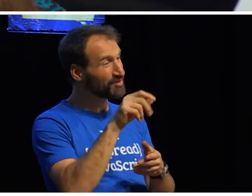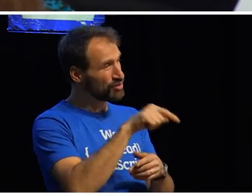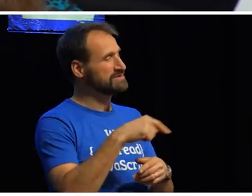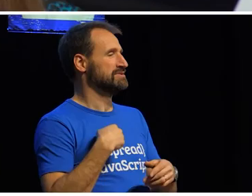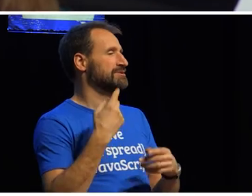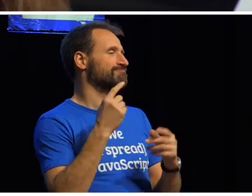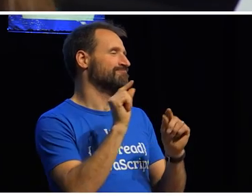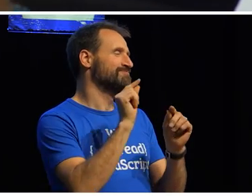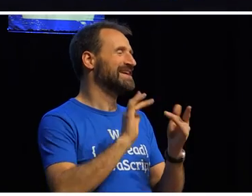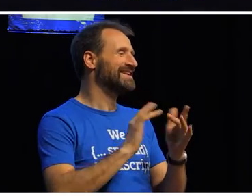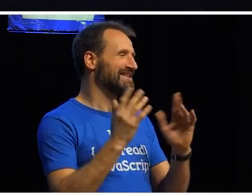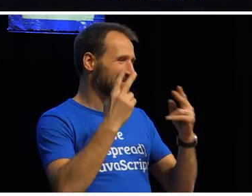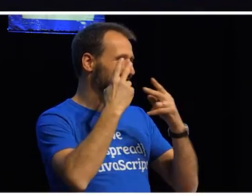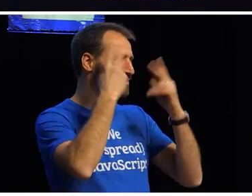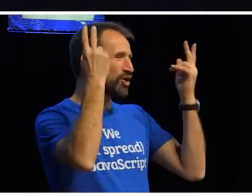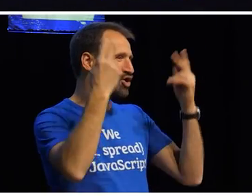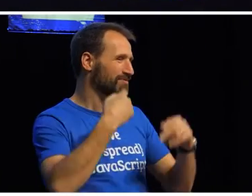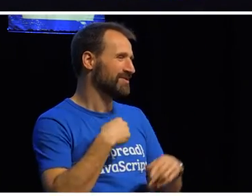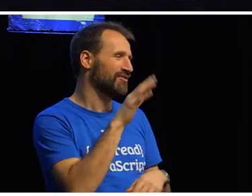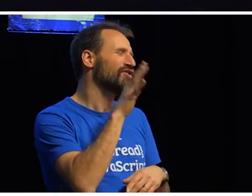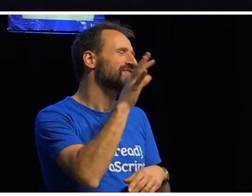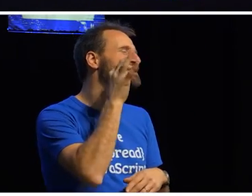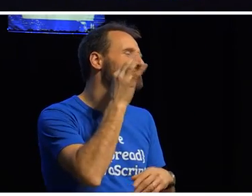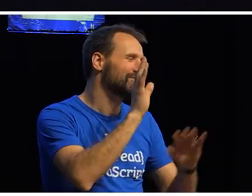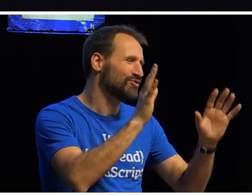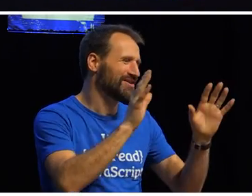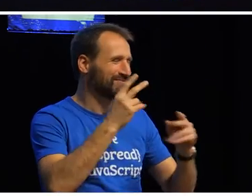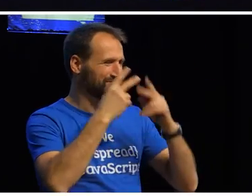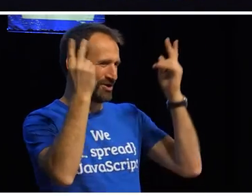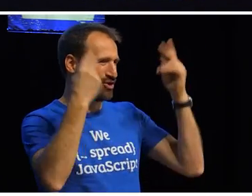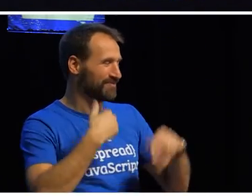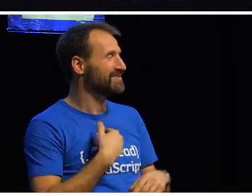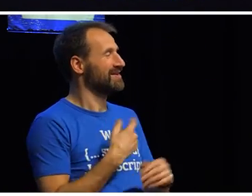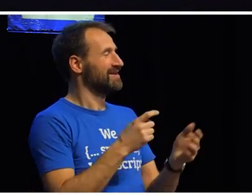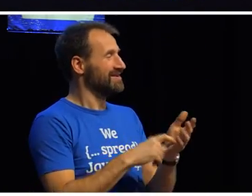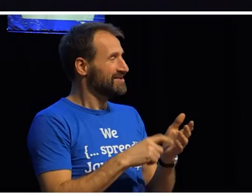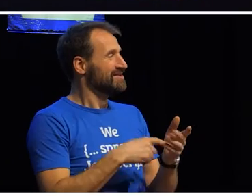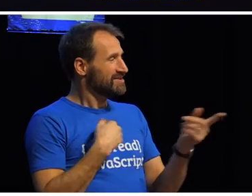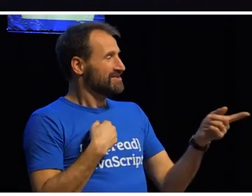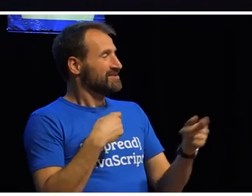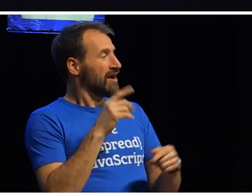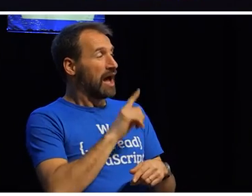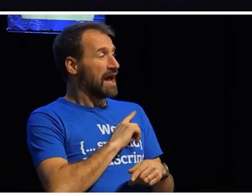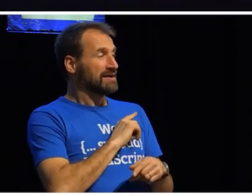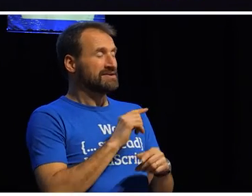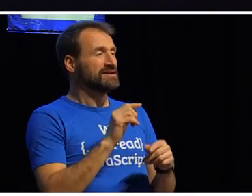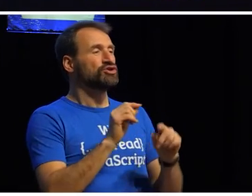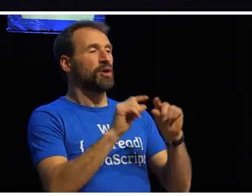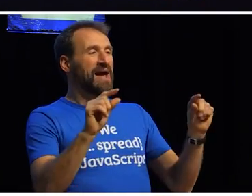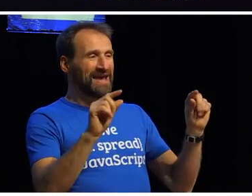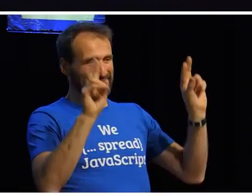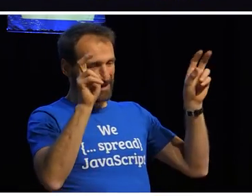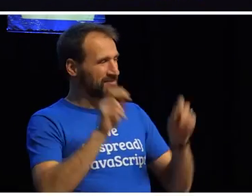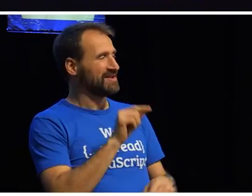for a little bit, like 15 minutes of fame, right? It was really popular, and now I even have a domain name, it's .cat domain,